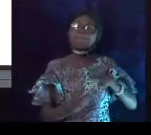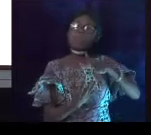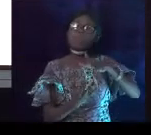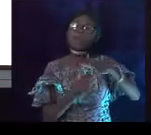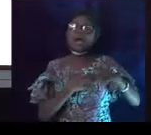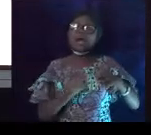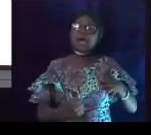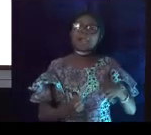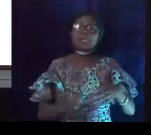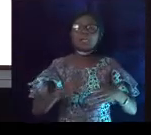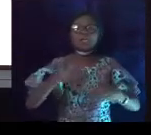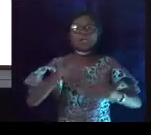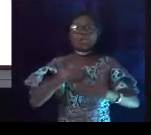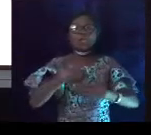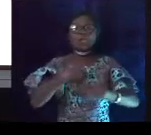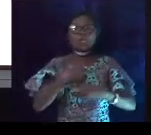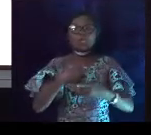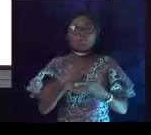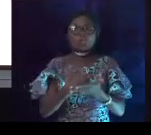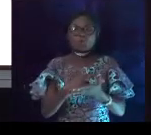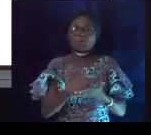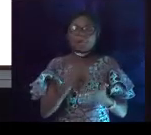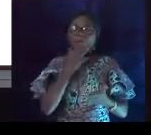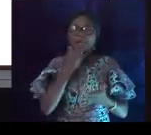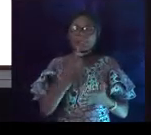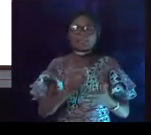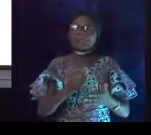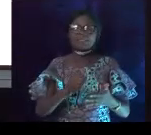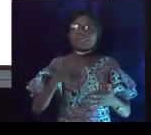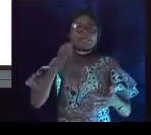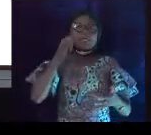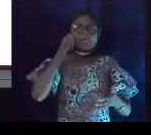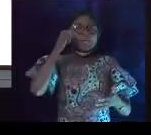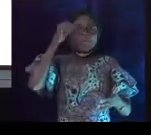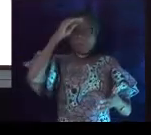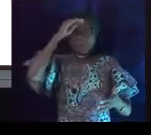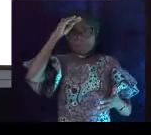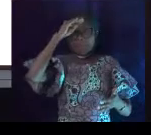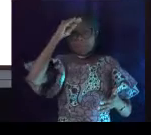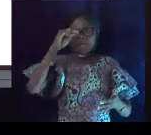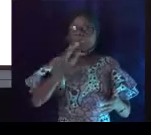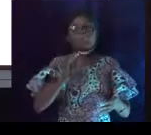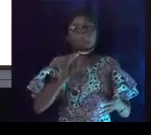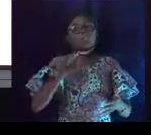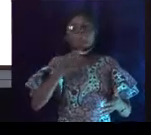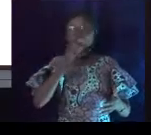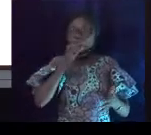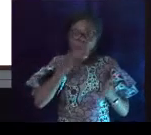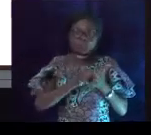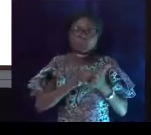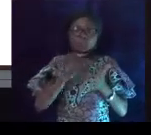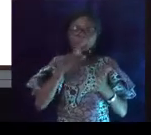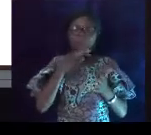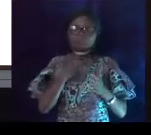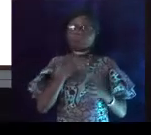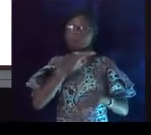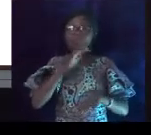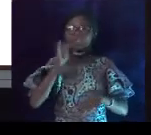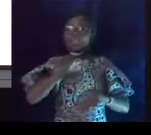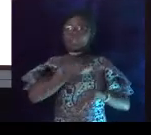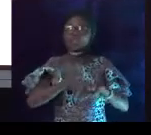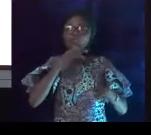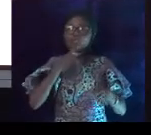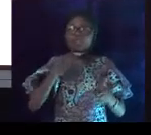broiler and this is a rooster. Don't forget, your rooster is a male chicken. So they are meat producing